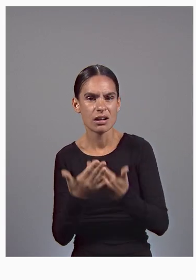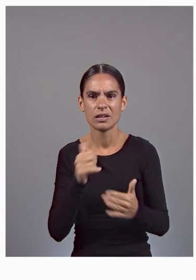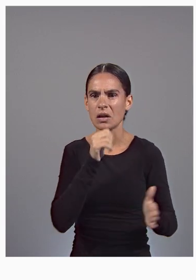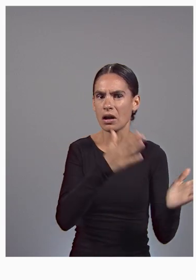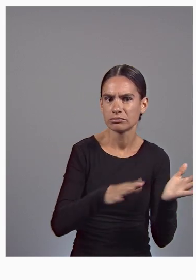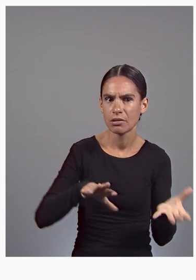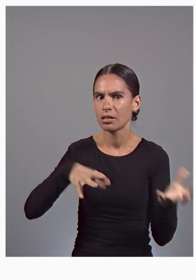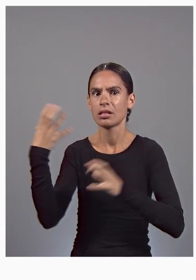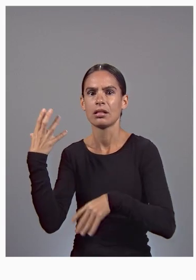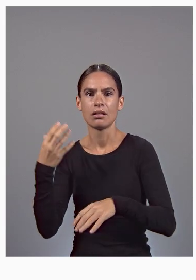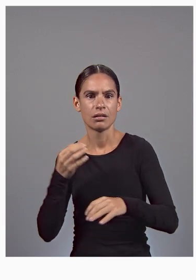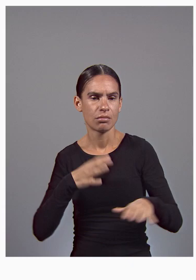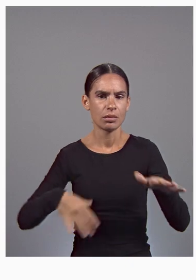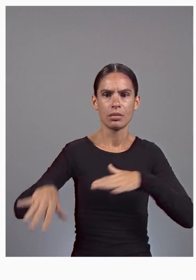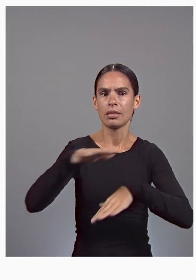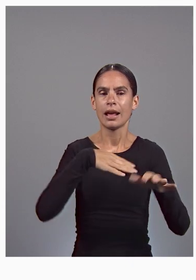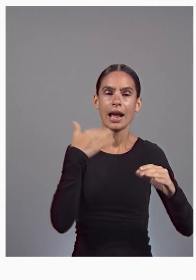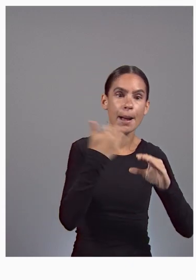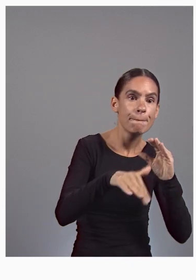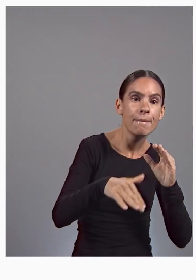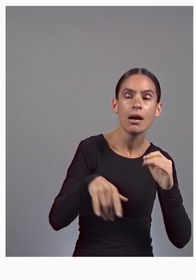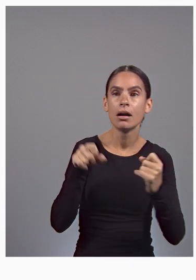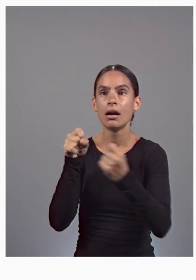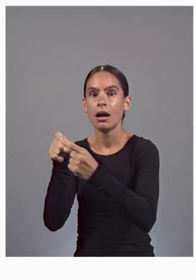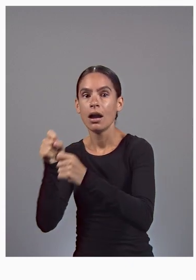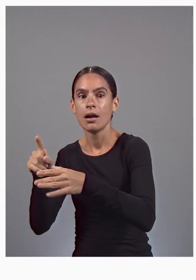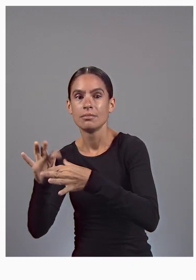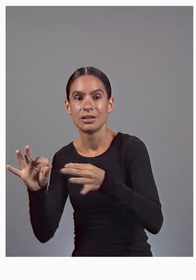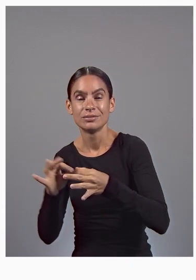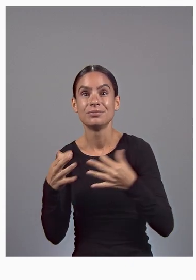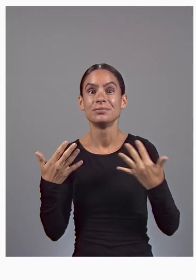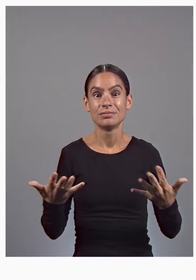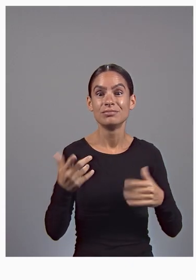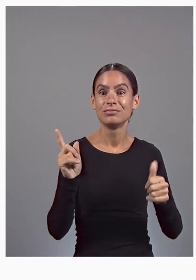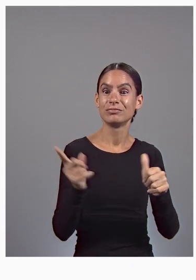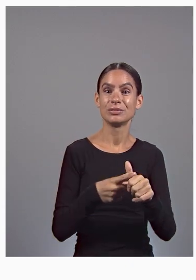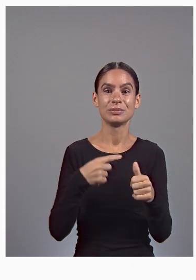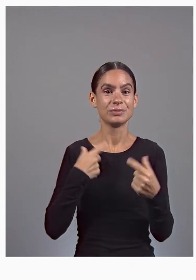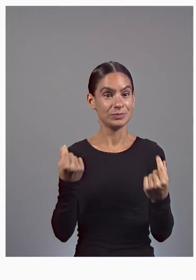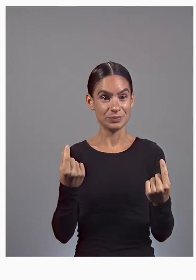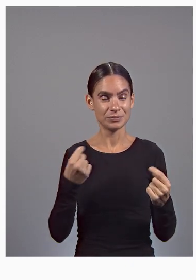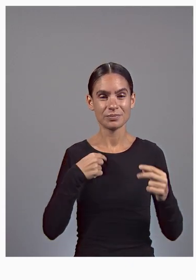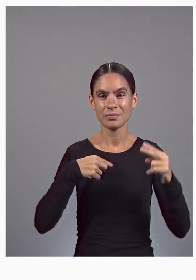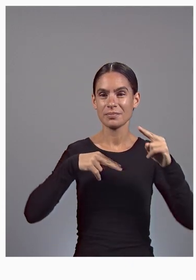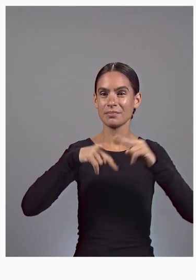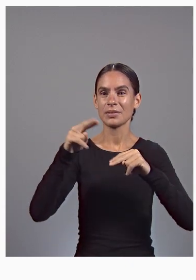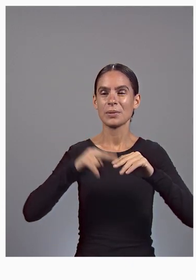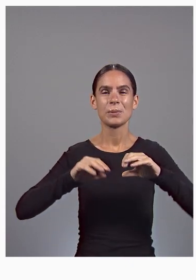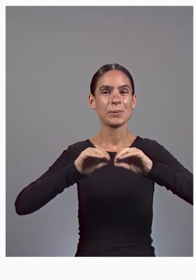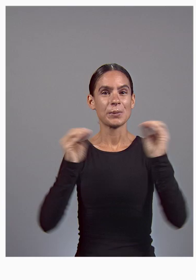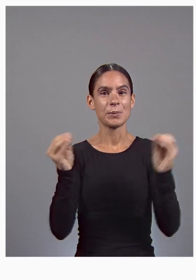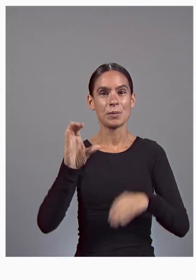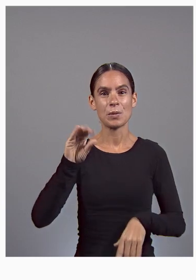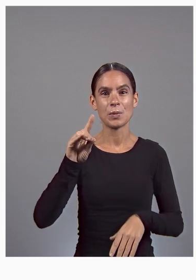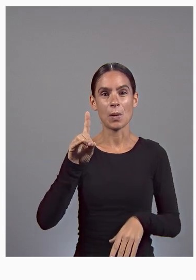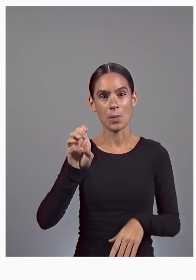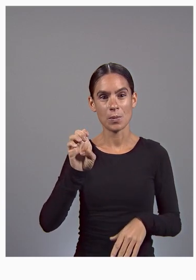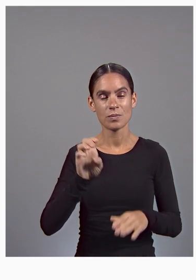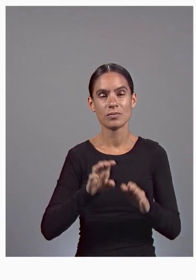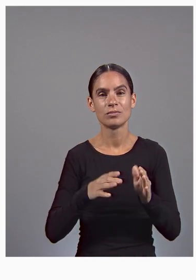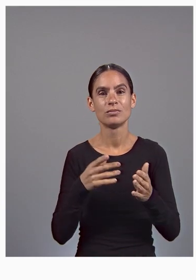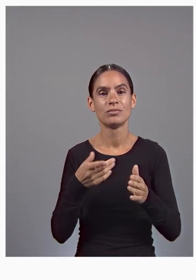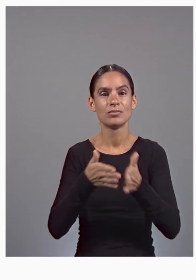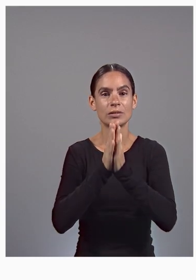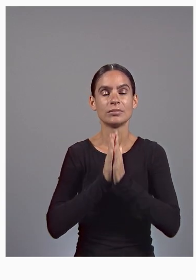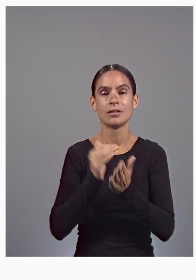and chat messages. So to fix that, first I'm going to build a no-code request approval app, and then I'll show you how my team and I can